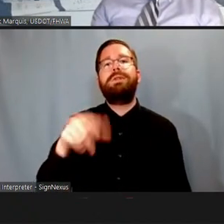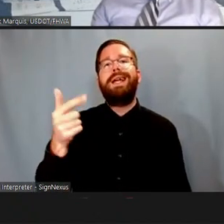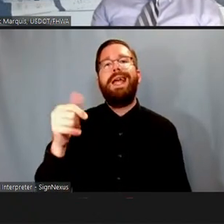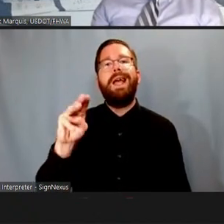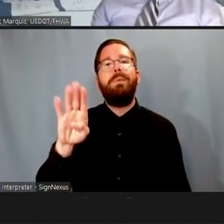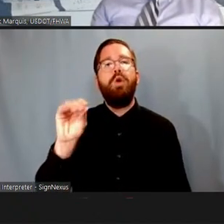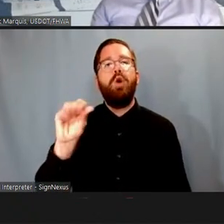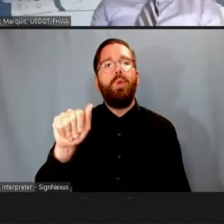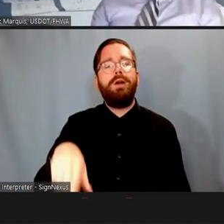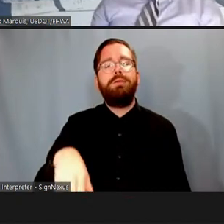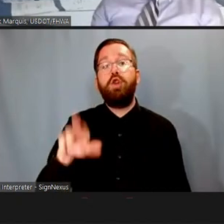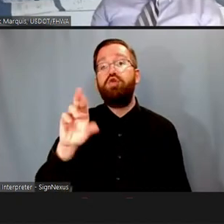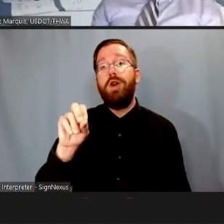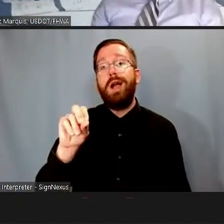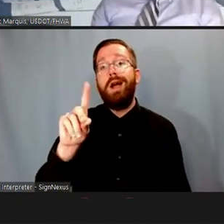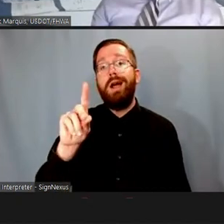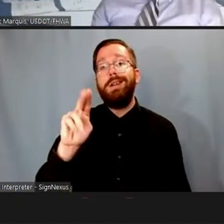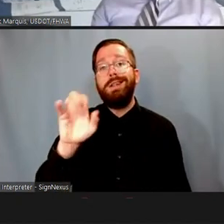rodney carter